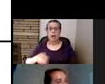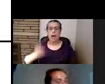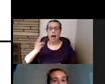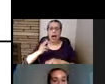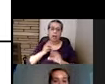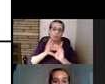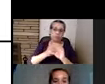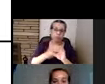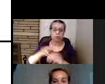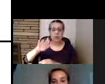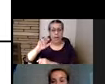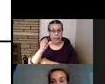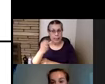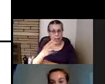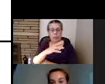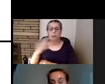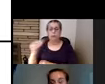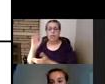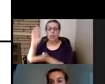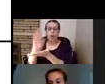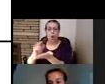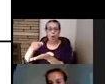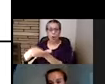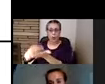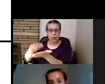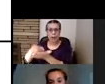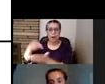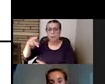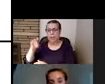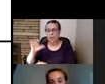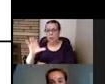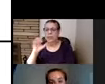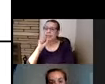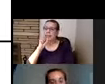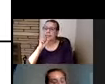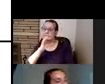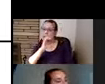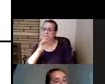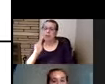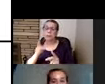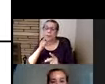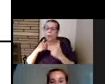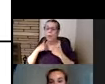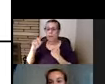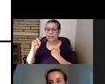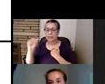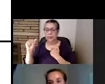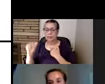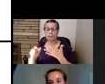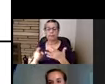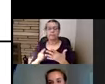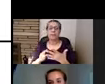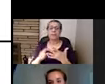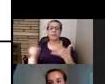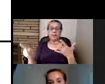cash use, but also serve low-income communities, communities of color, seniors, and riders with disabilities. Next, we recognize that we